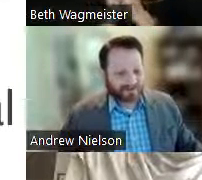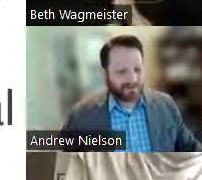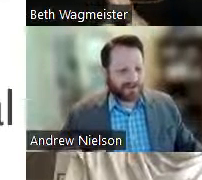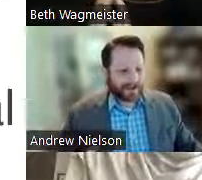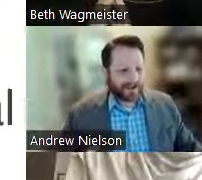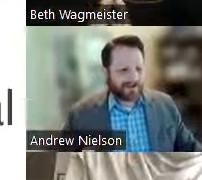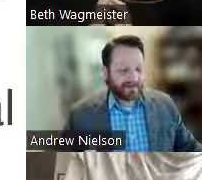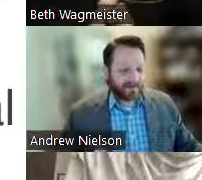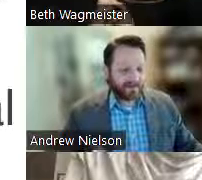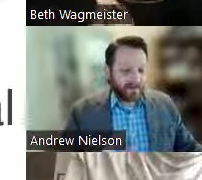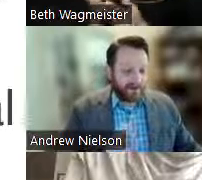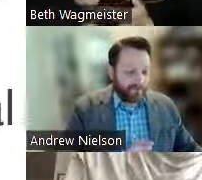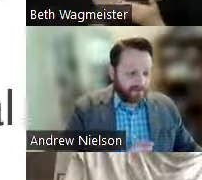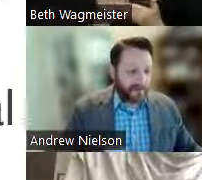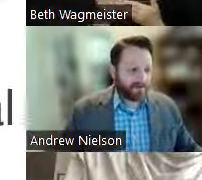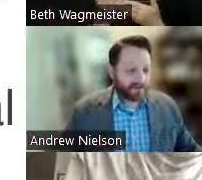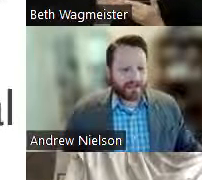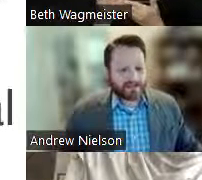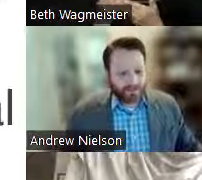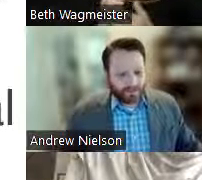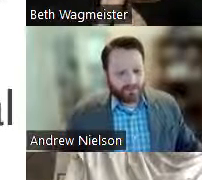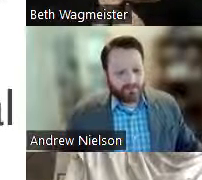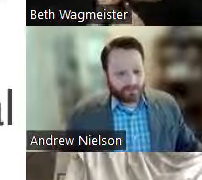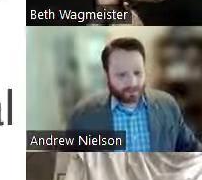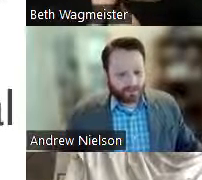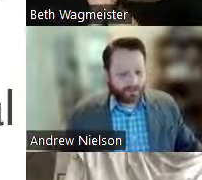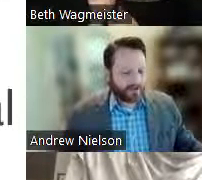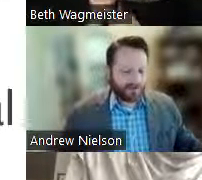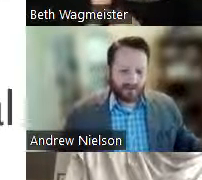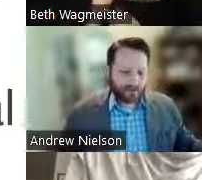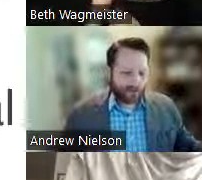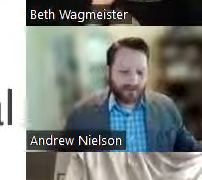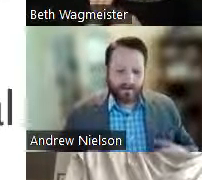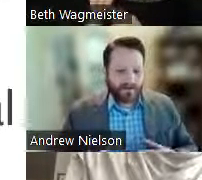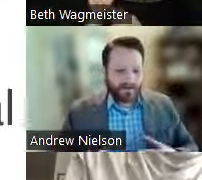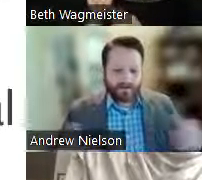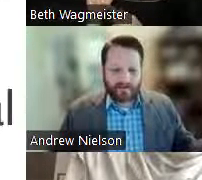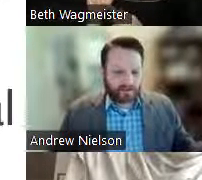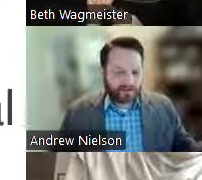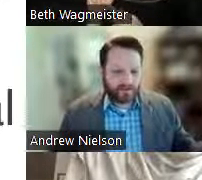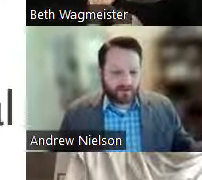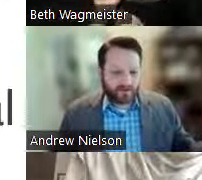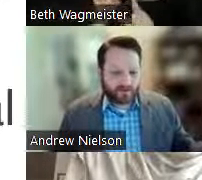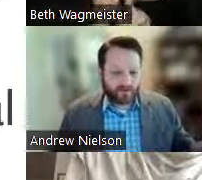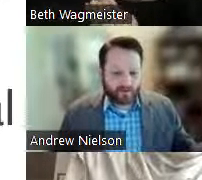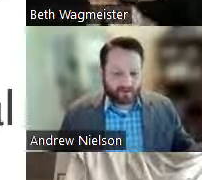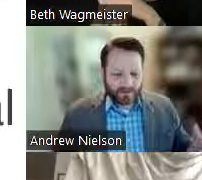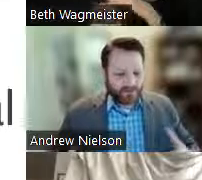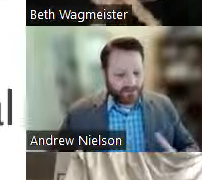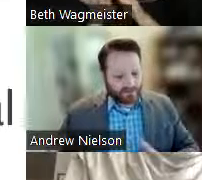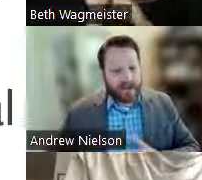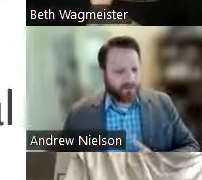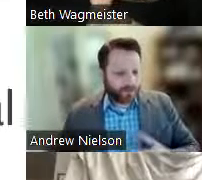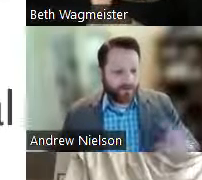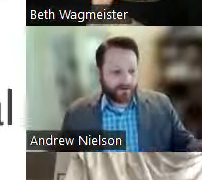that vendors provide in the VPAT format an accessibility conformance report. And really the accessibility conformance report